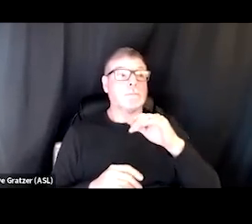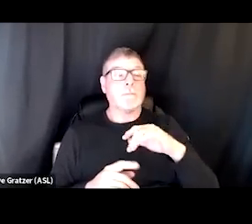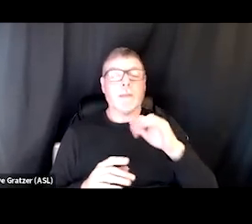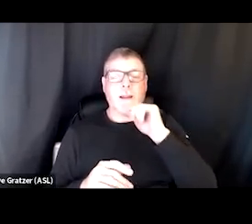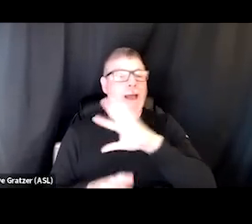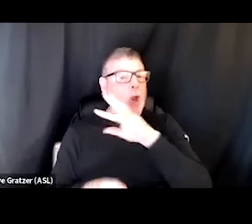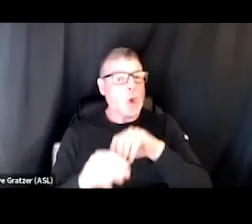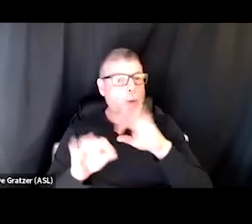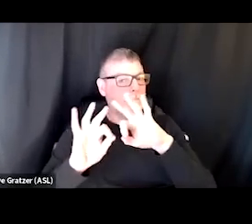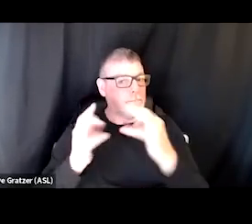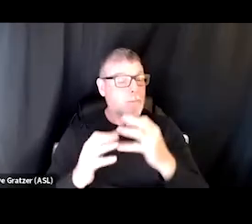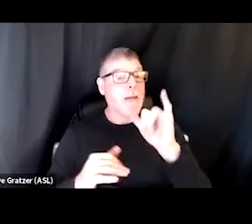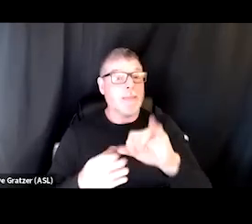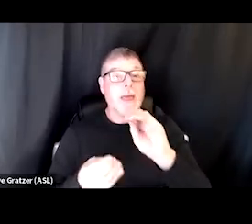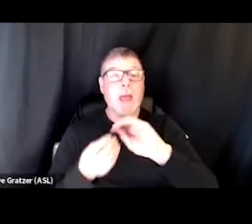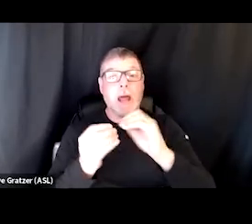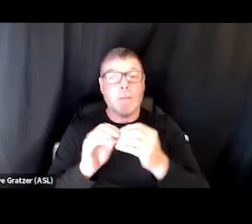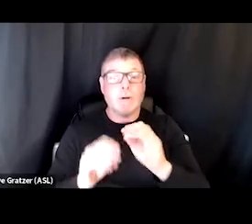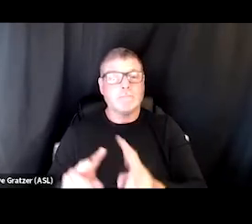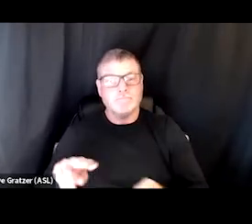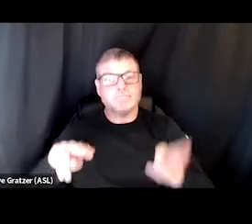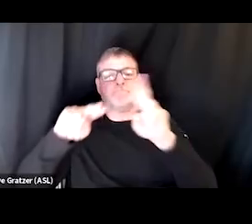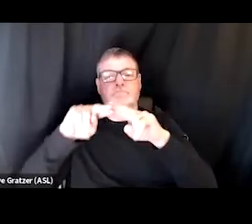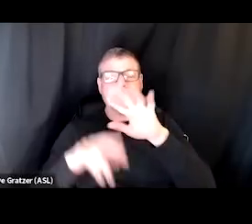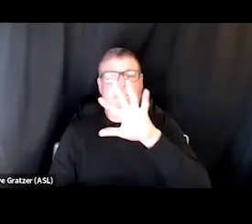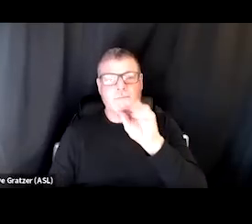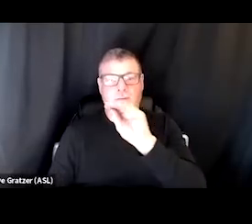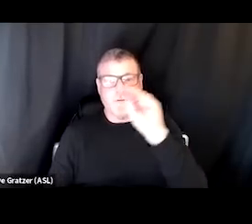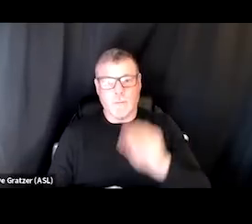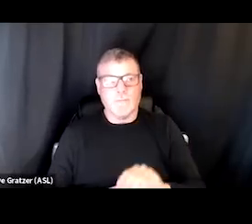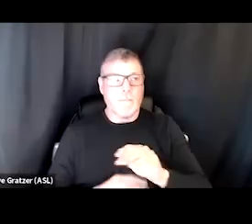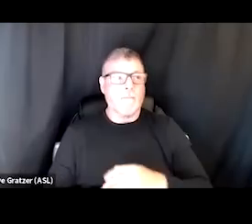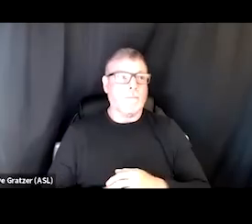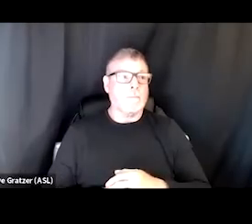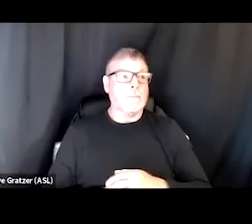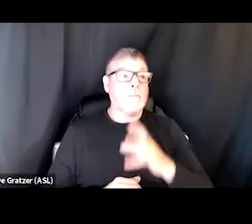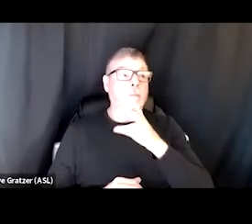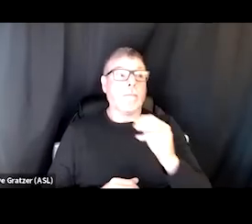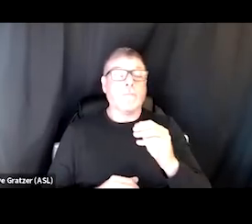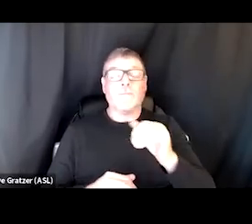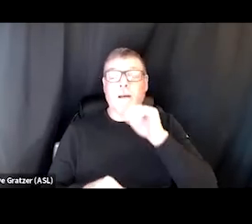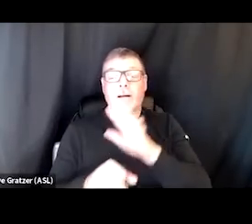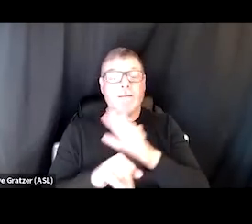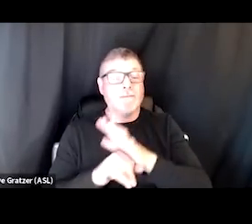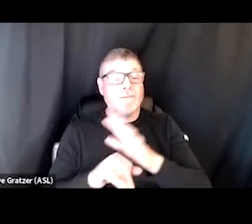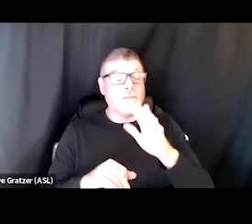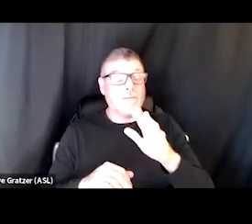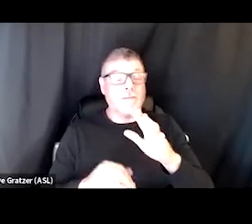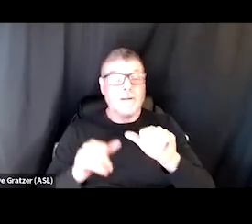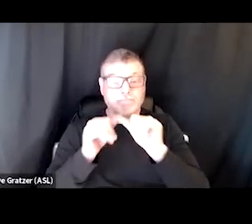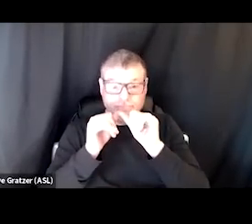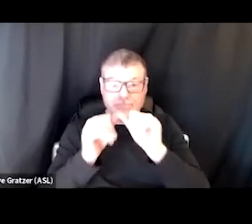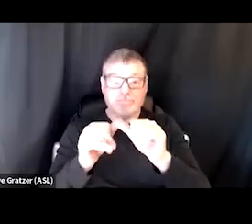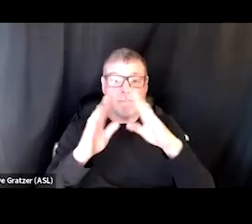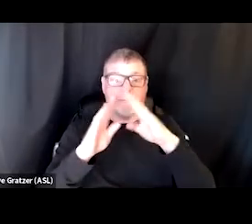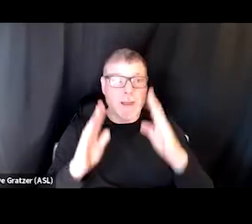families, that percentage jumps to 50%. And a lack of stable housing and challenges meeting the